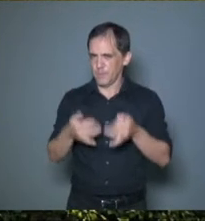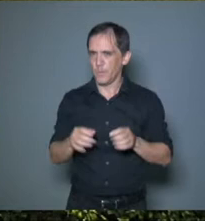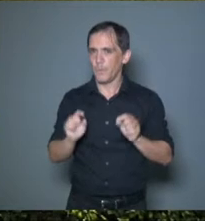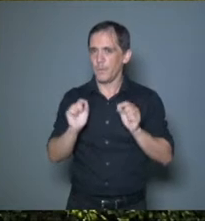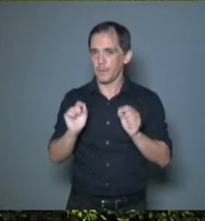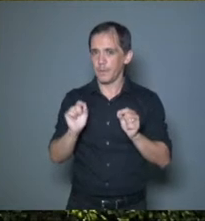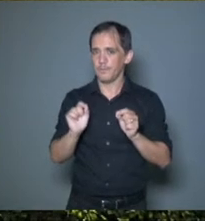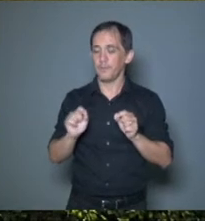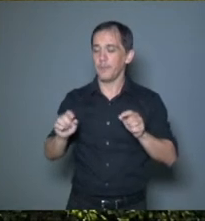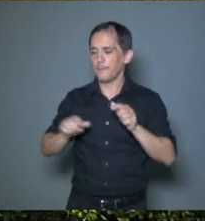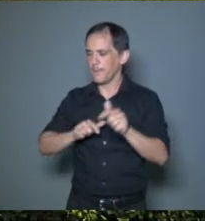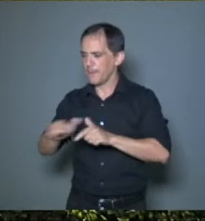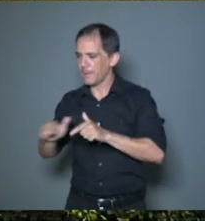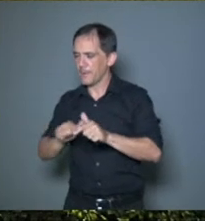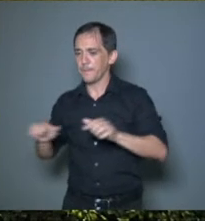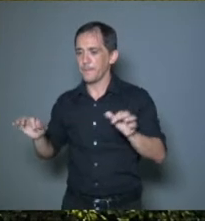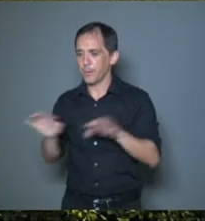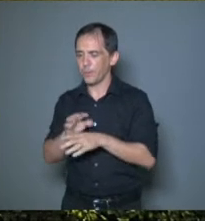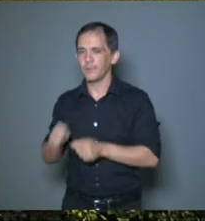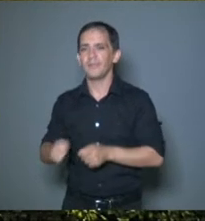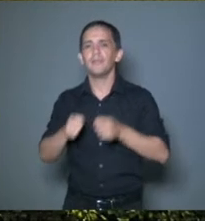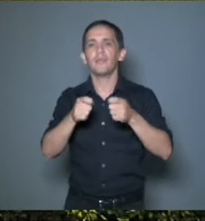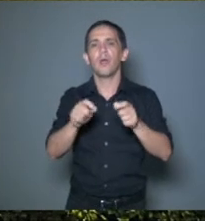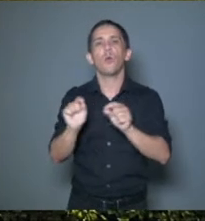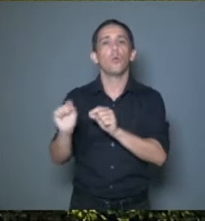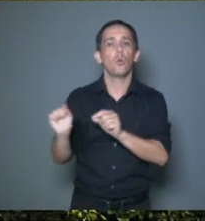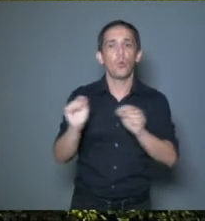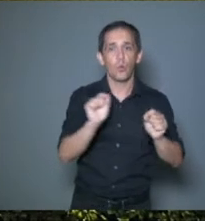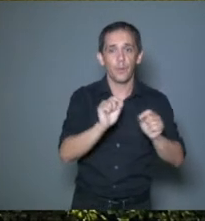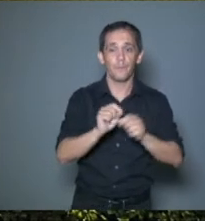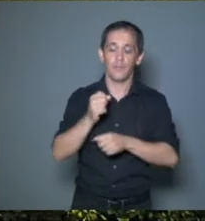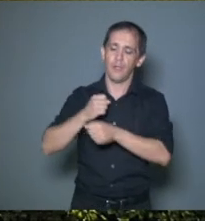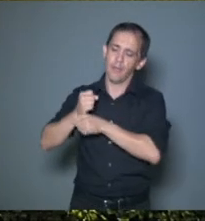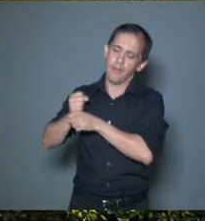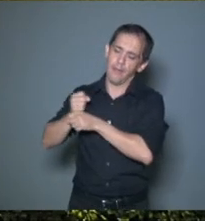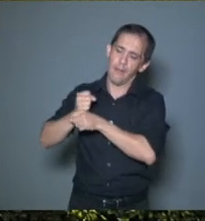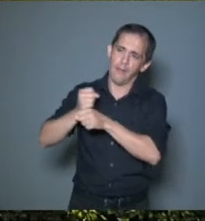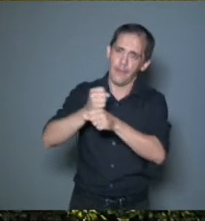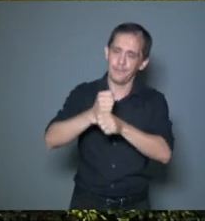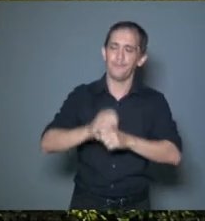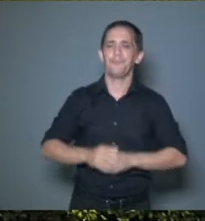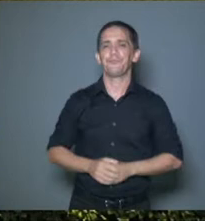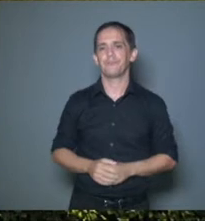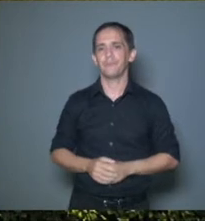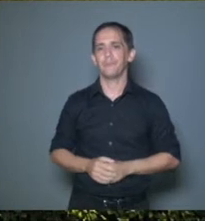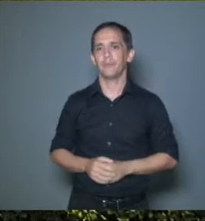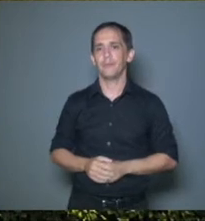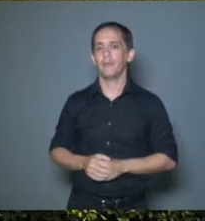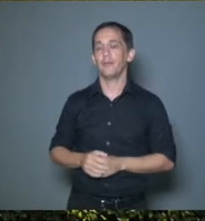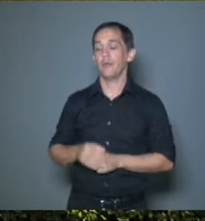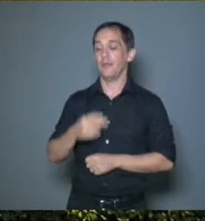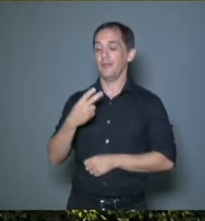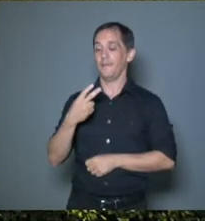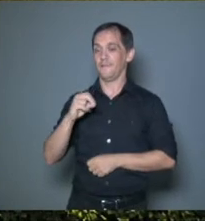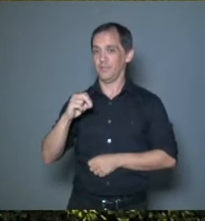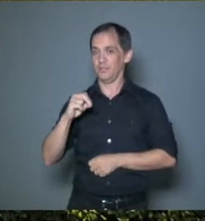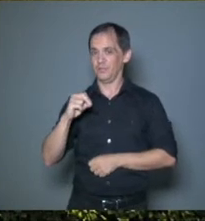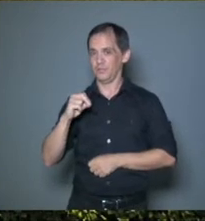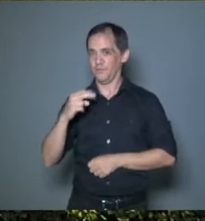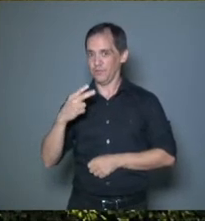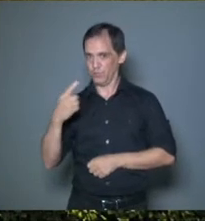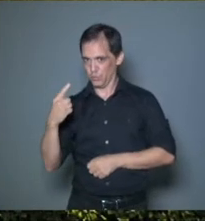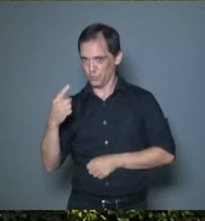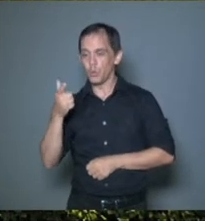the cases and the deliveries we had over the past few years. The major 2021 project was